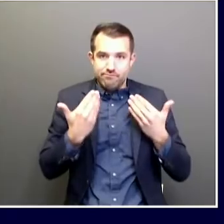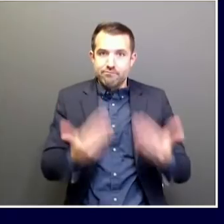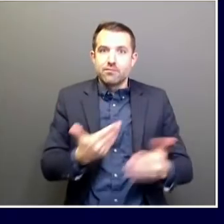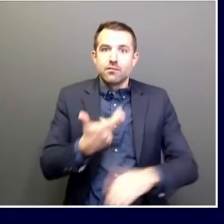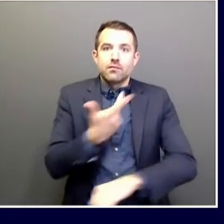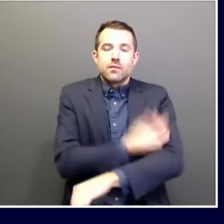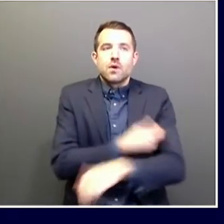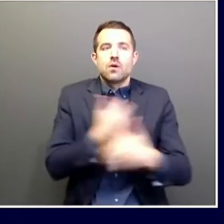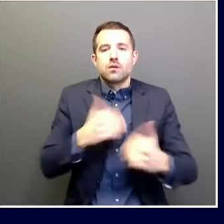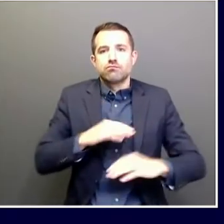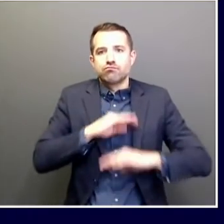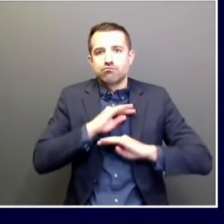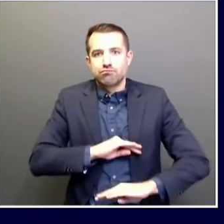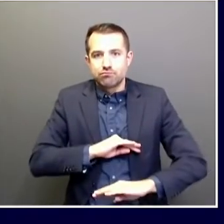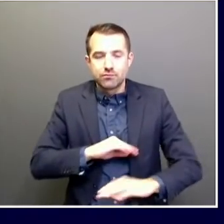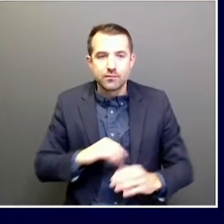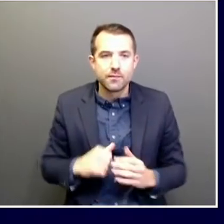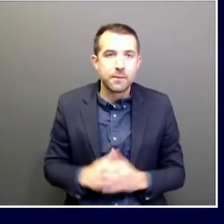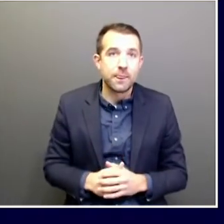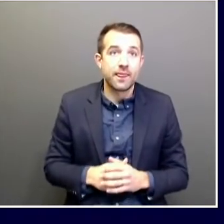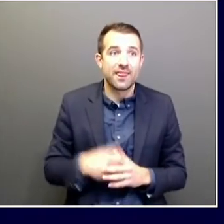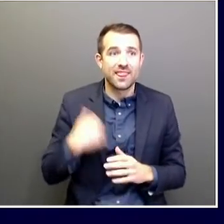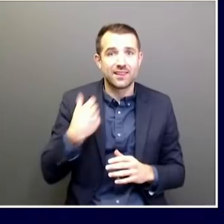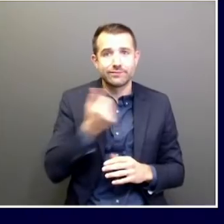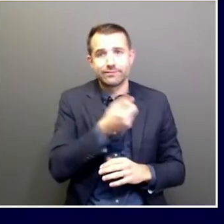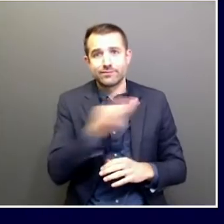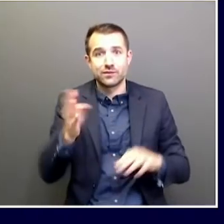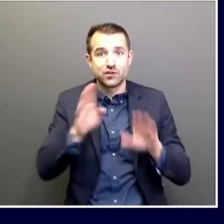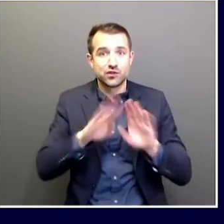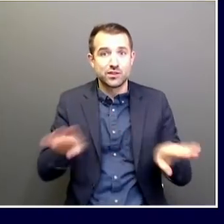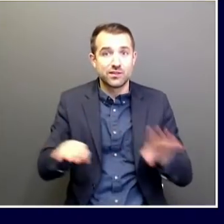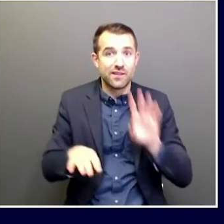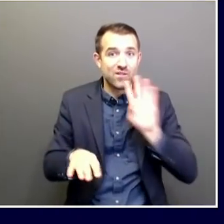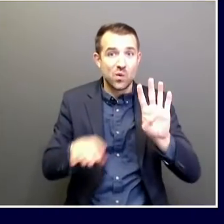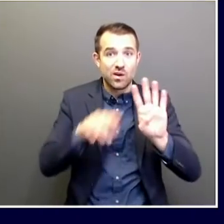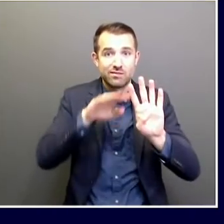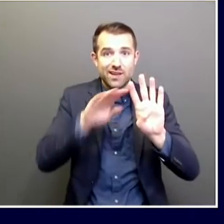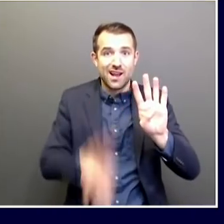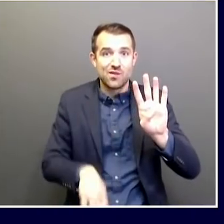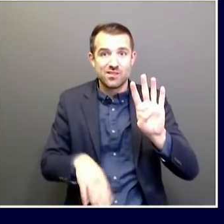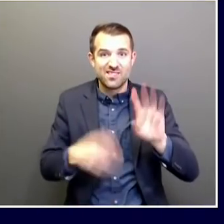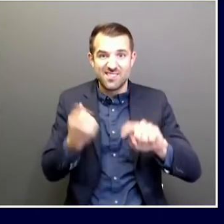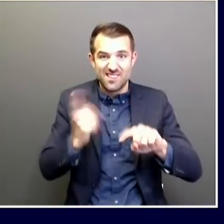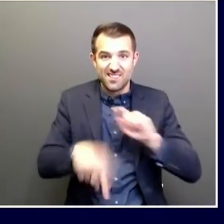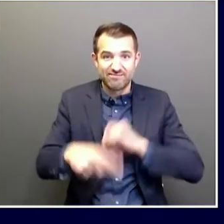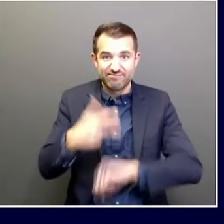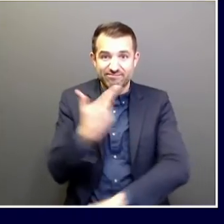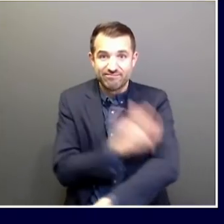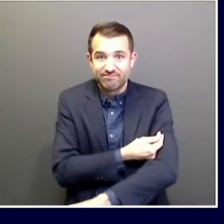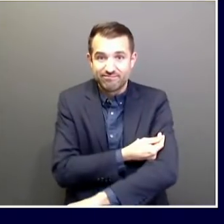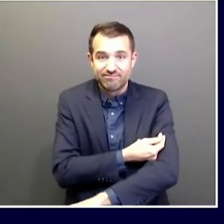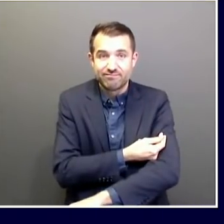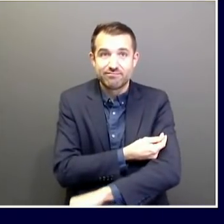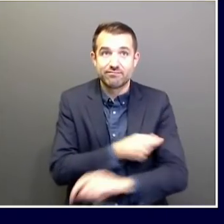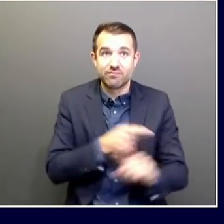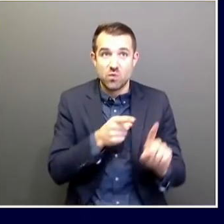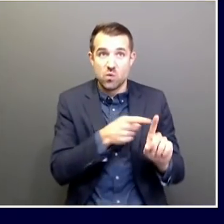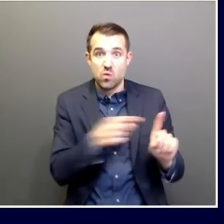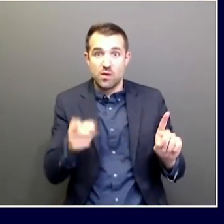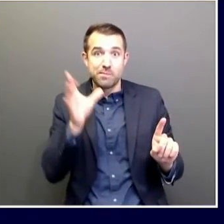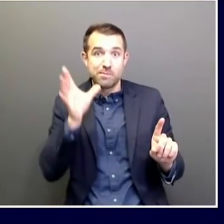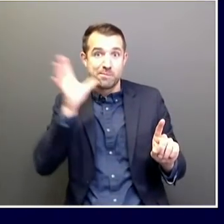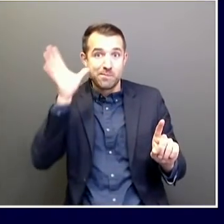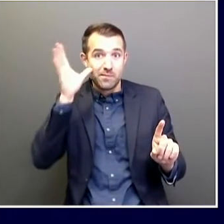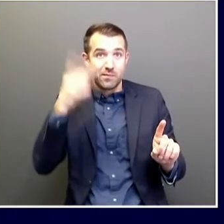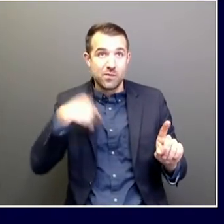not yet eligible. So we will continue to strive to educate those about their first and second doses, hope that the additional authorizations